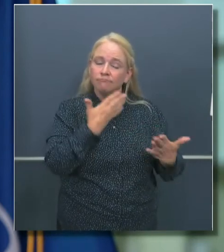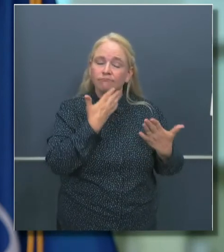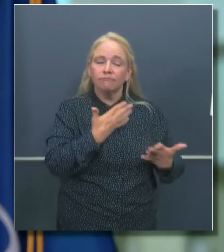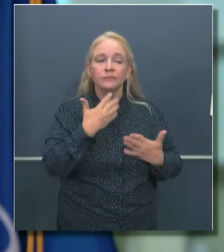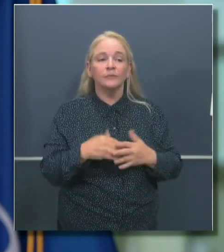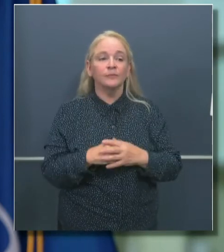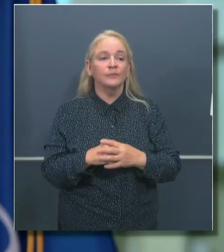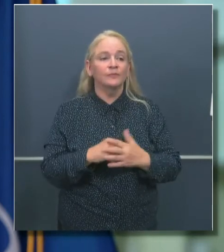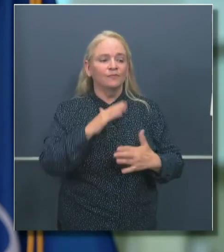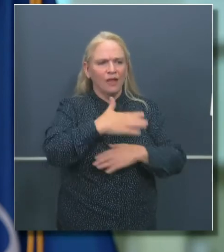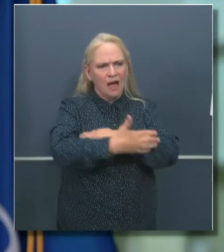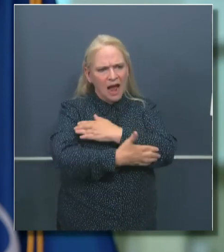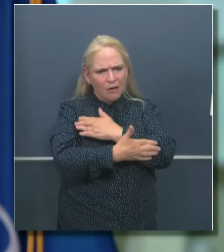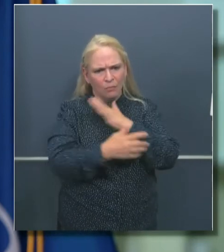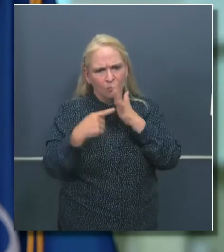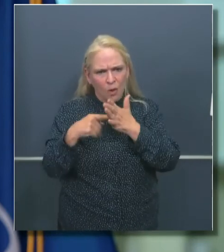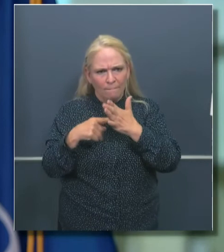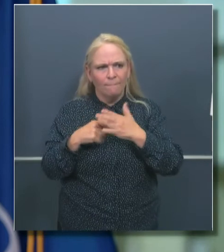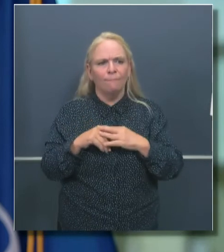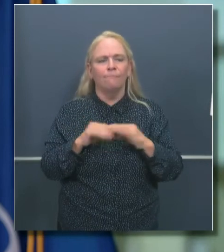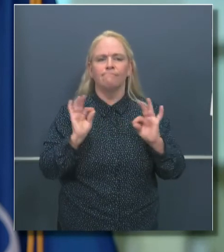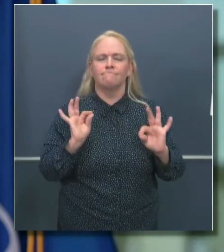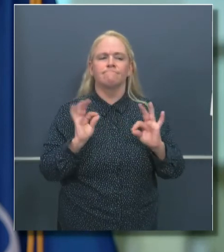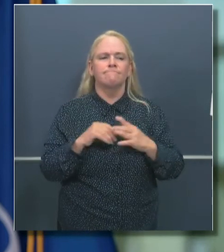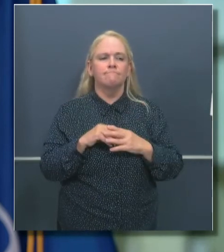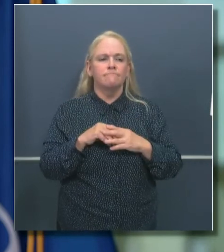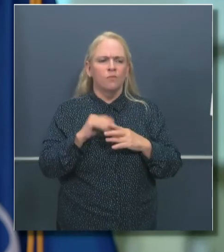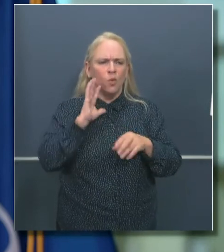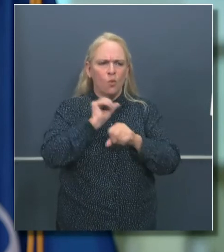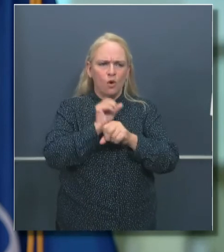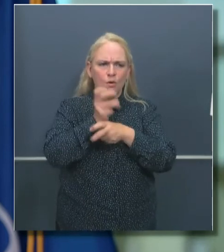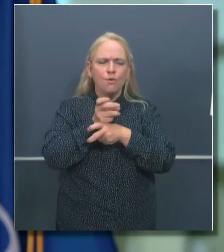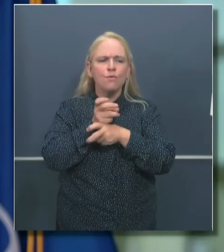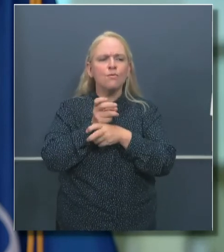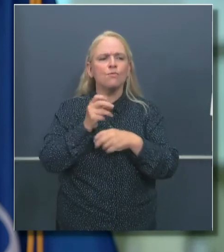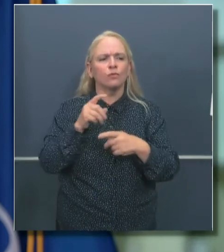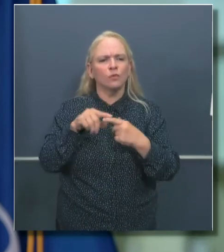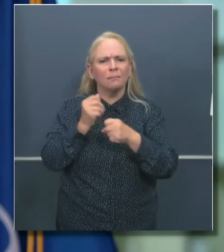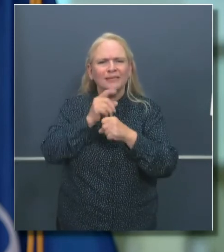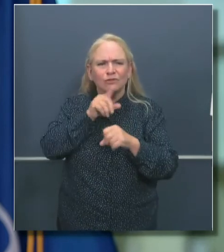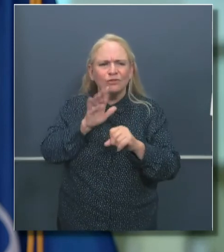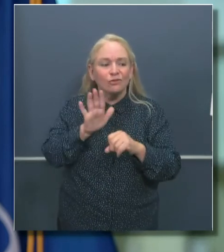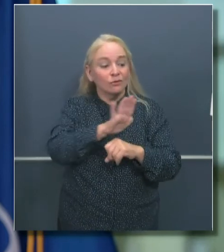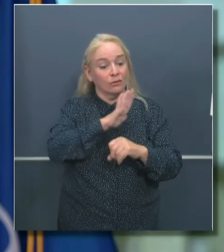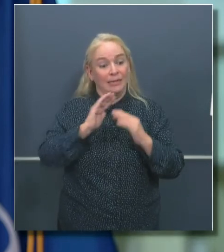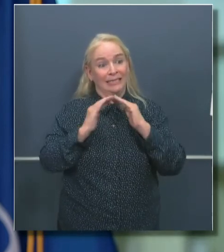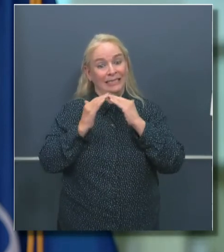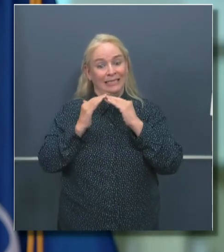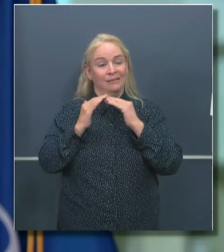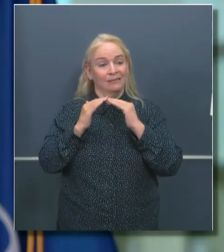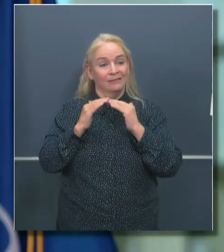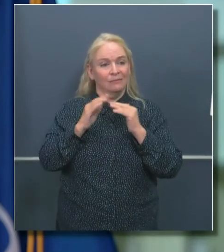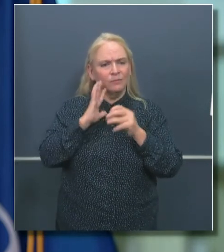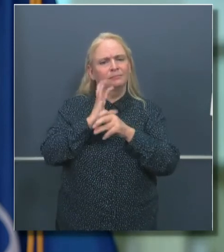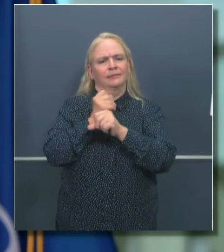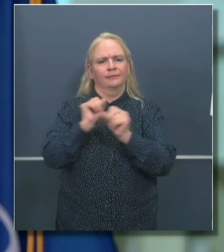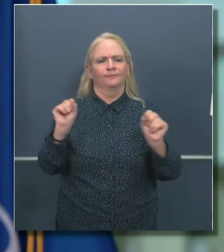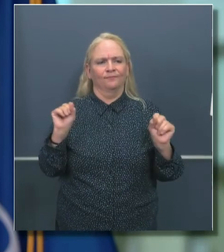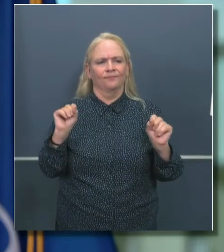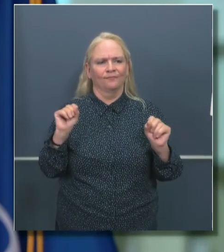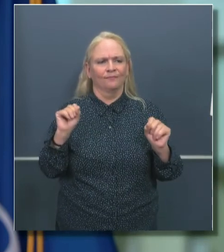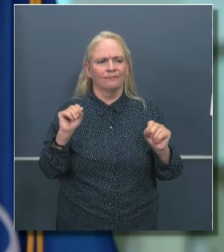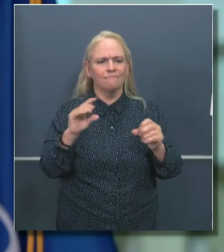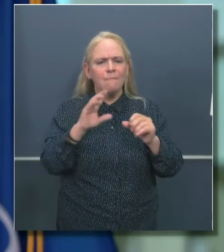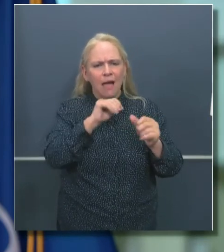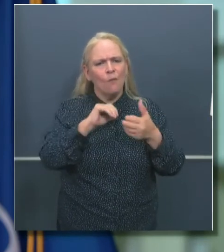representatives that I know are working hard to keep their community safe and are really engaging in the spirit of cooperation